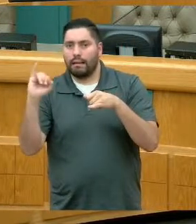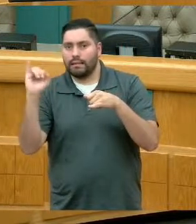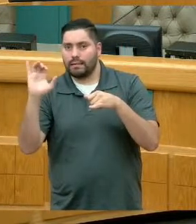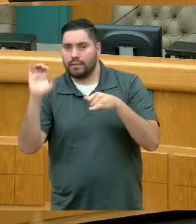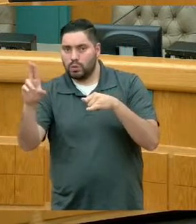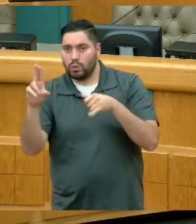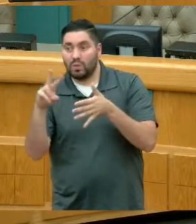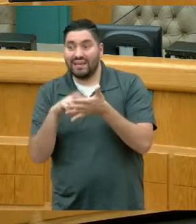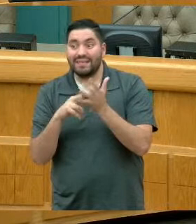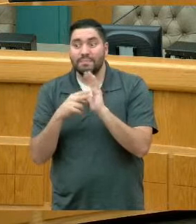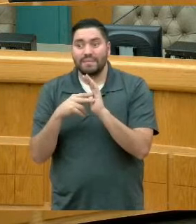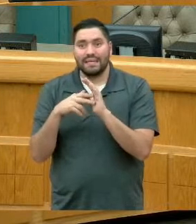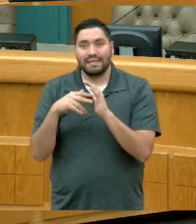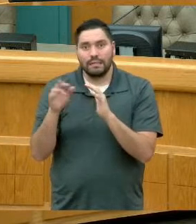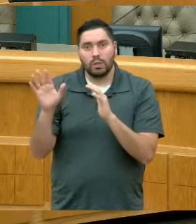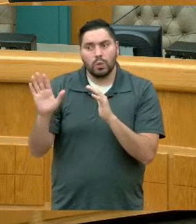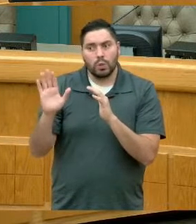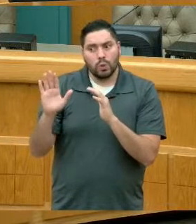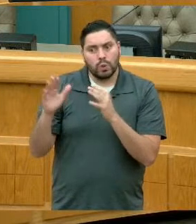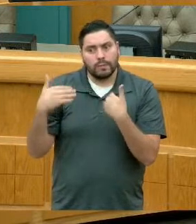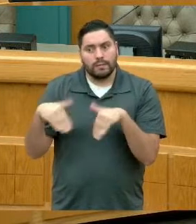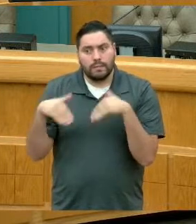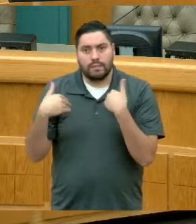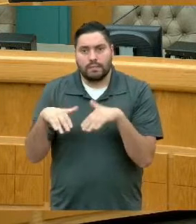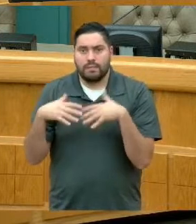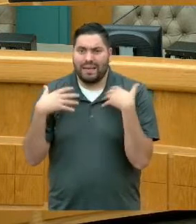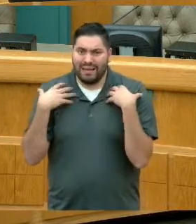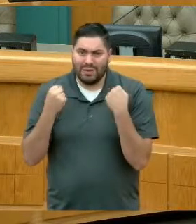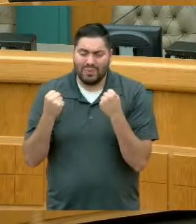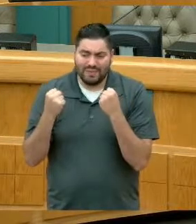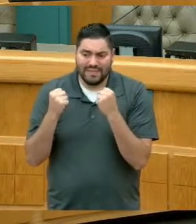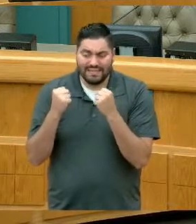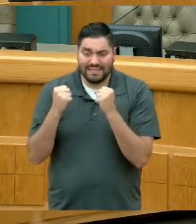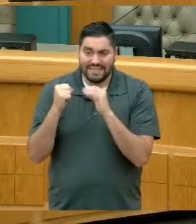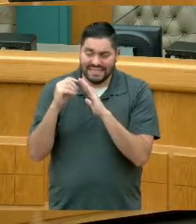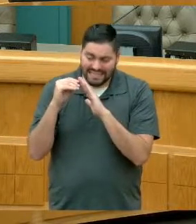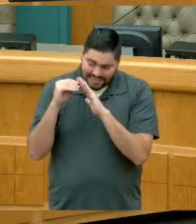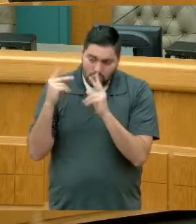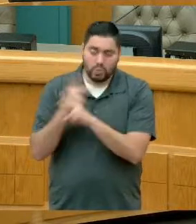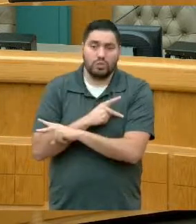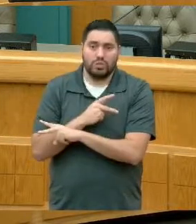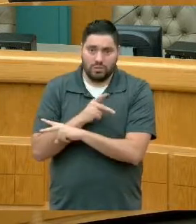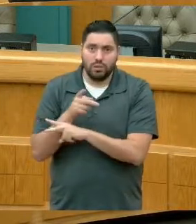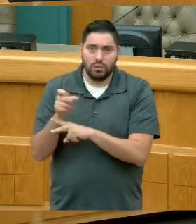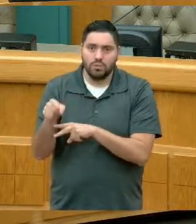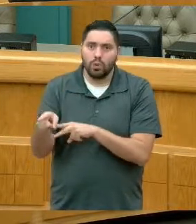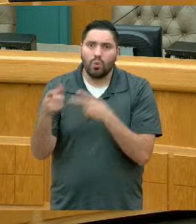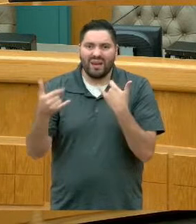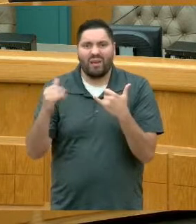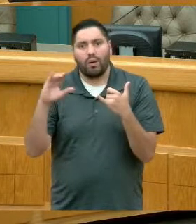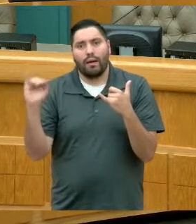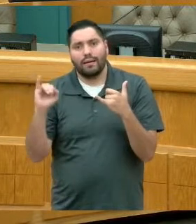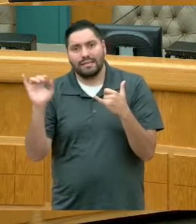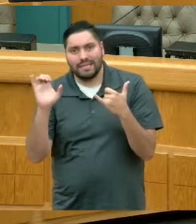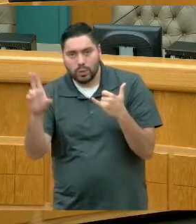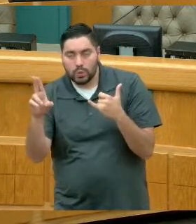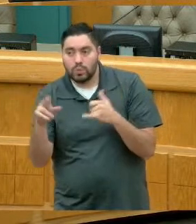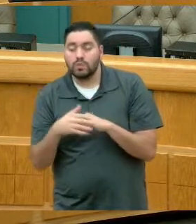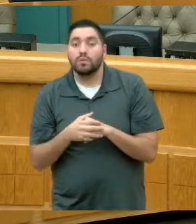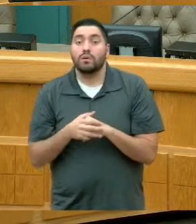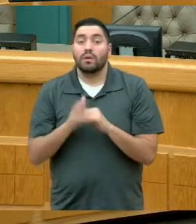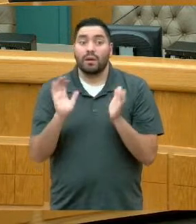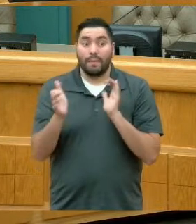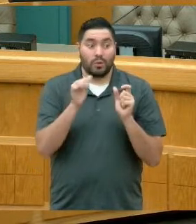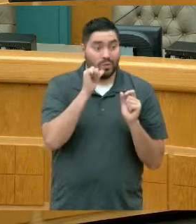about a quarter, or more than a quarter, are in intensive care, meaning their reaction to the virus or health